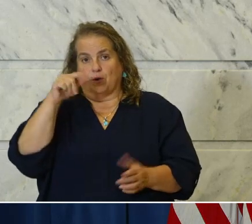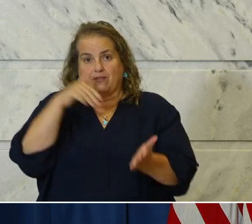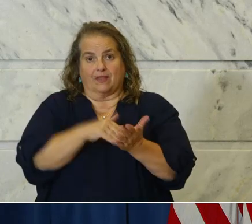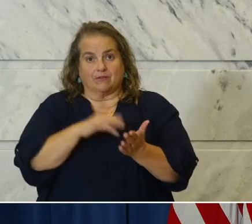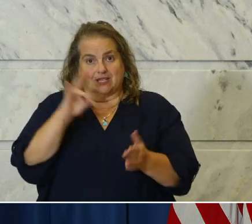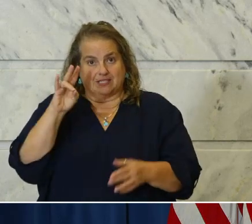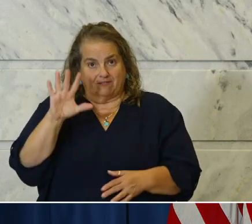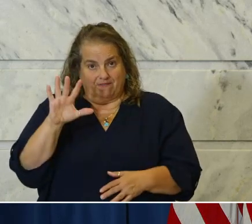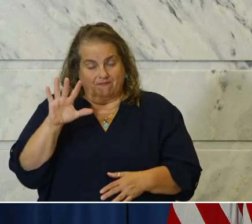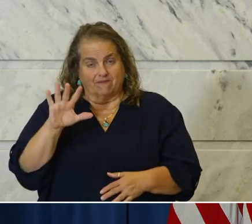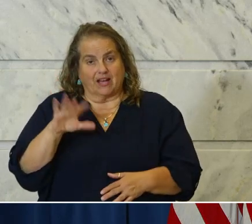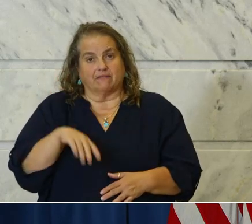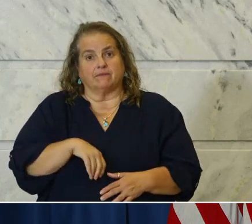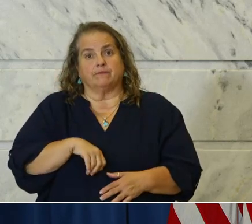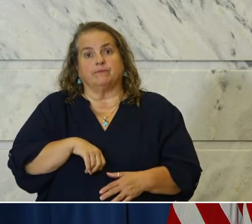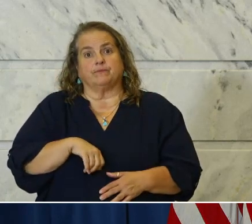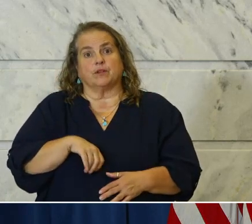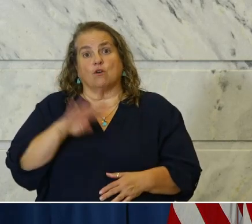1,131,075.